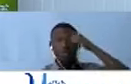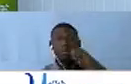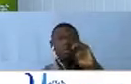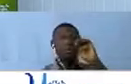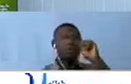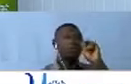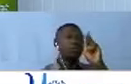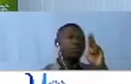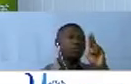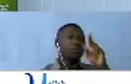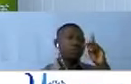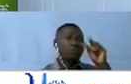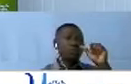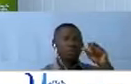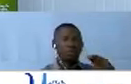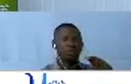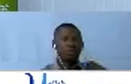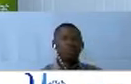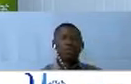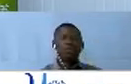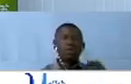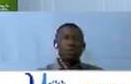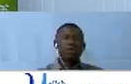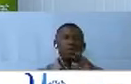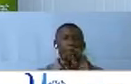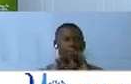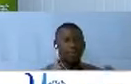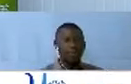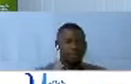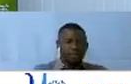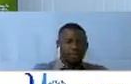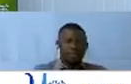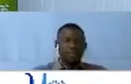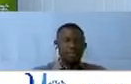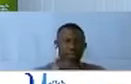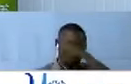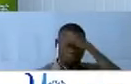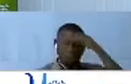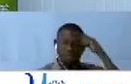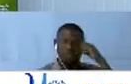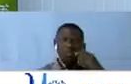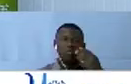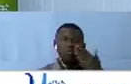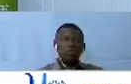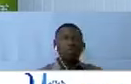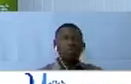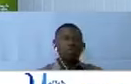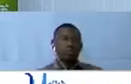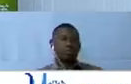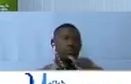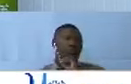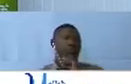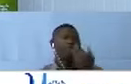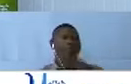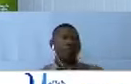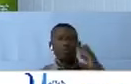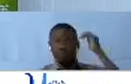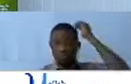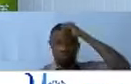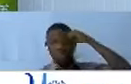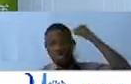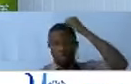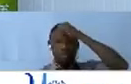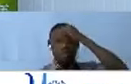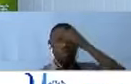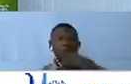The peacekeeping mission. Nemu tata kaira sabatin dola je. On my return from Sudan on mission. Nemu tana kabona Sudan la utama silo